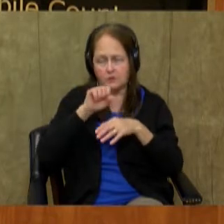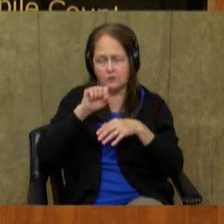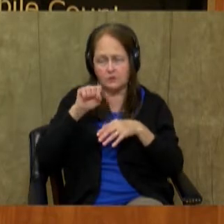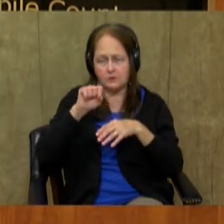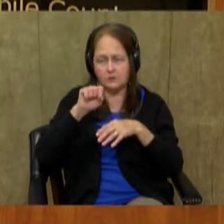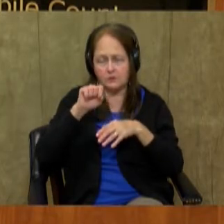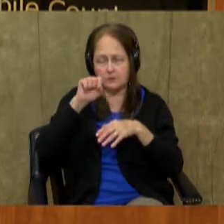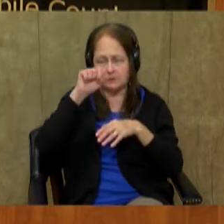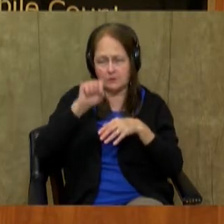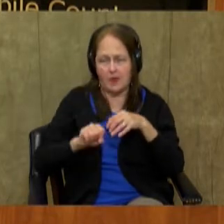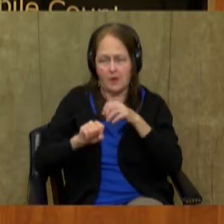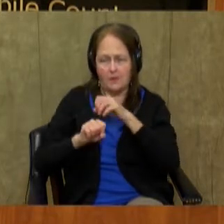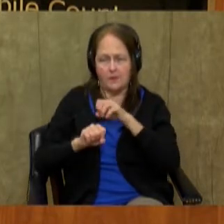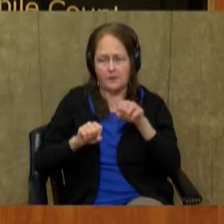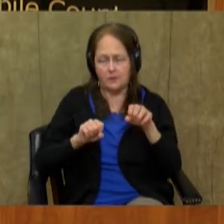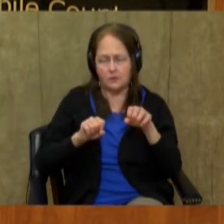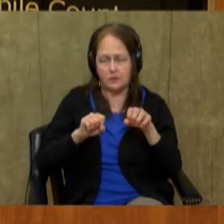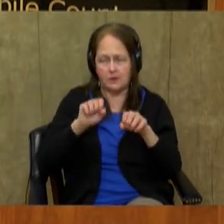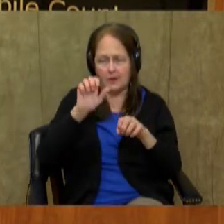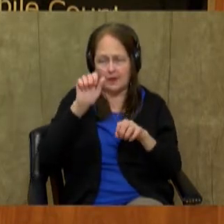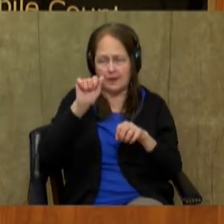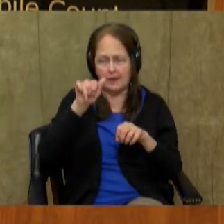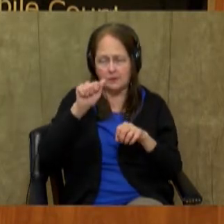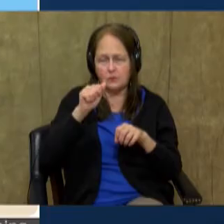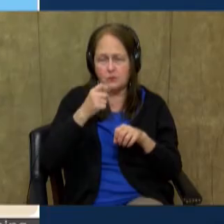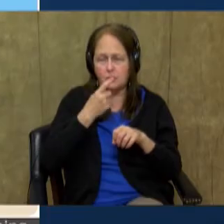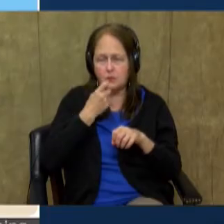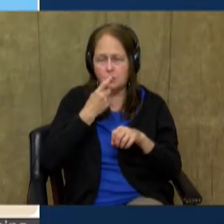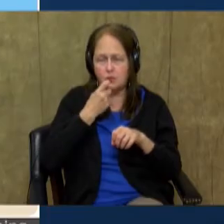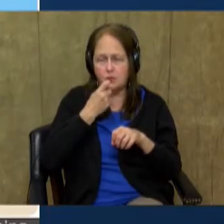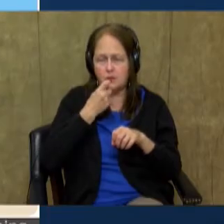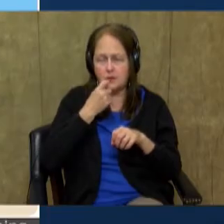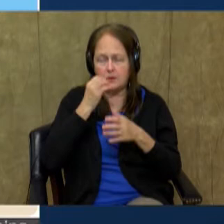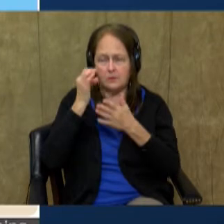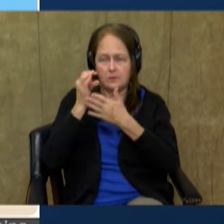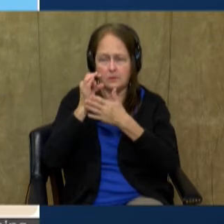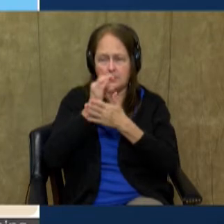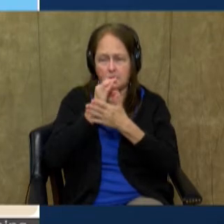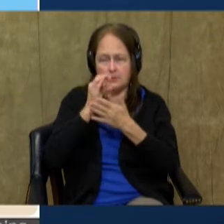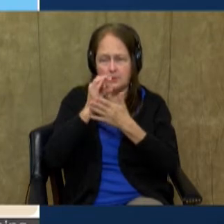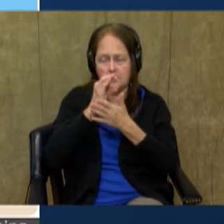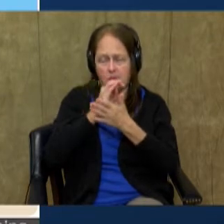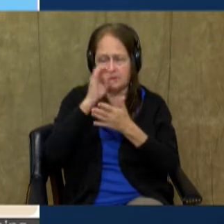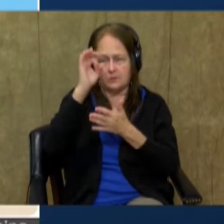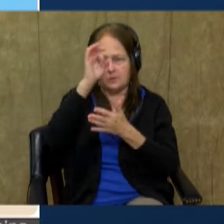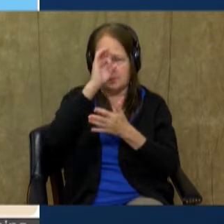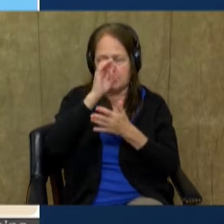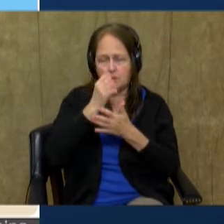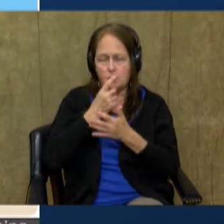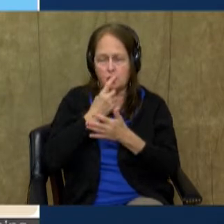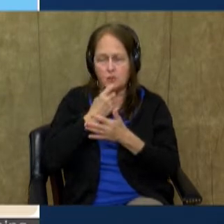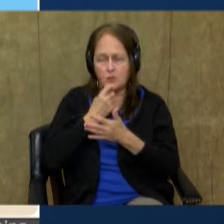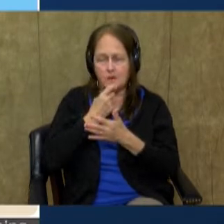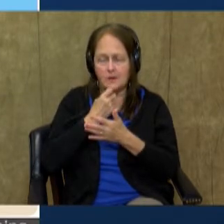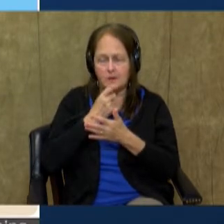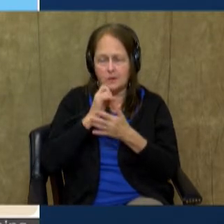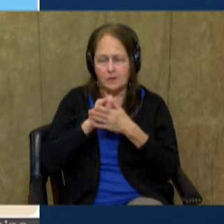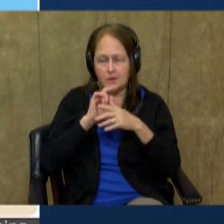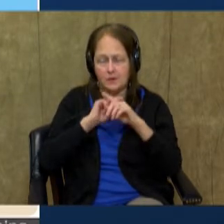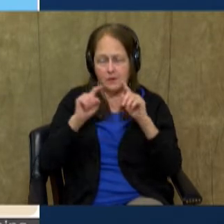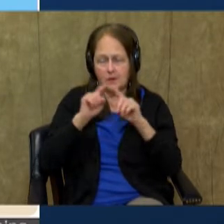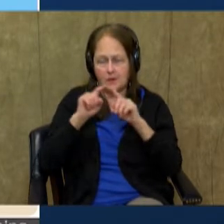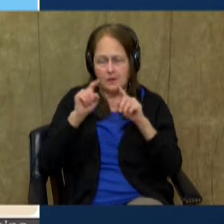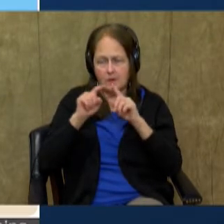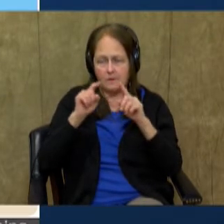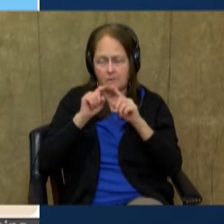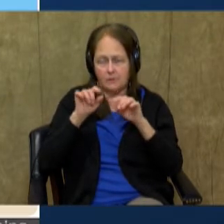the red dots here are. Now, don't get confused. The red dots here, they don't look as prevalent, right? It doesn't look as red. Well, they're using a different scale.